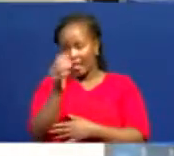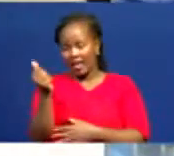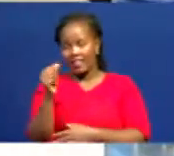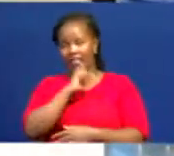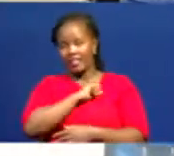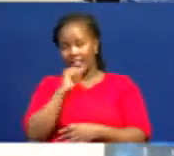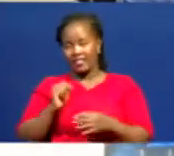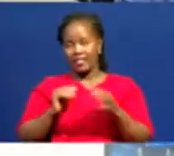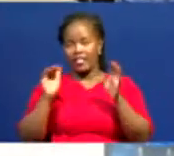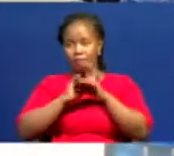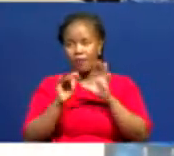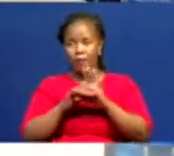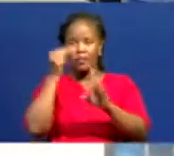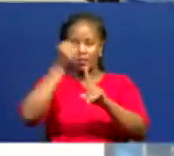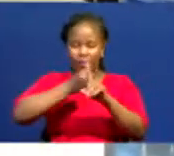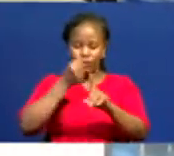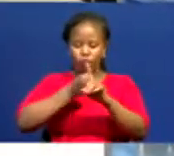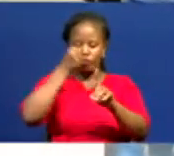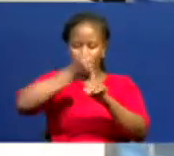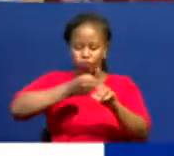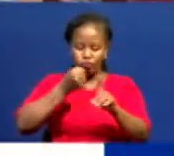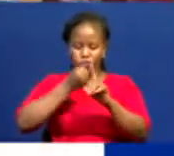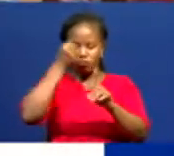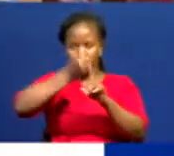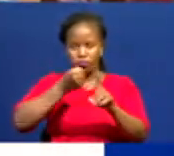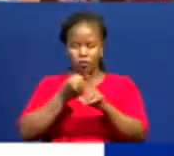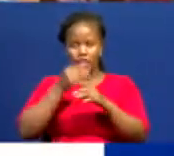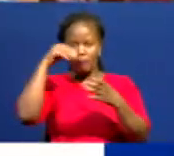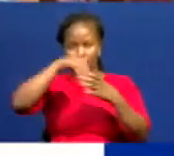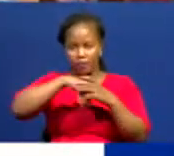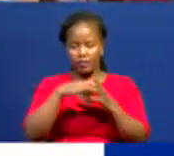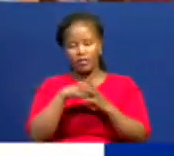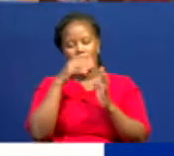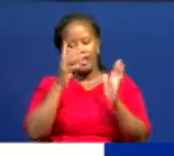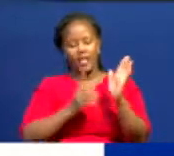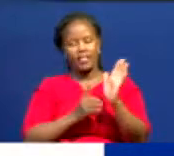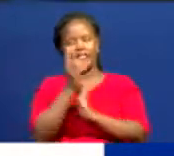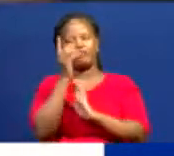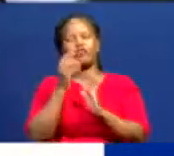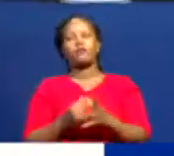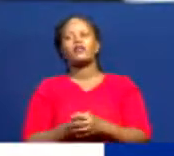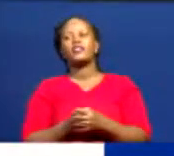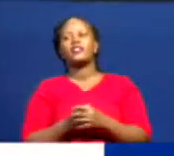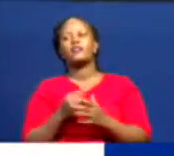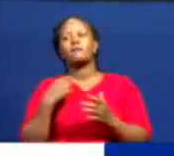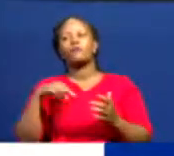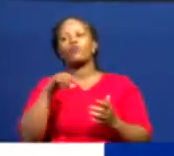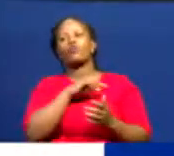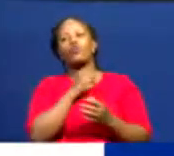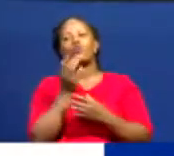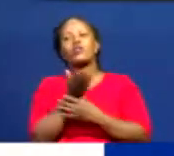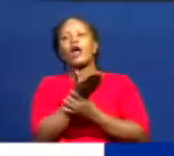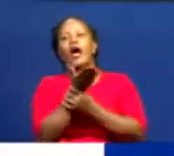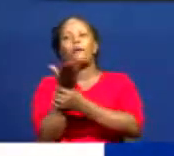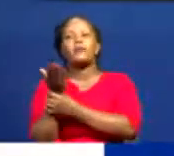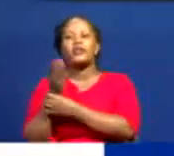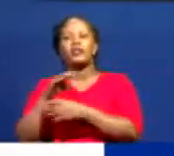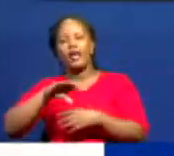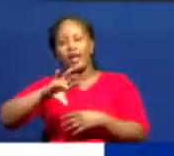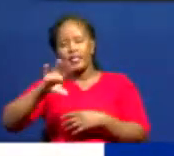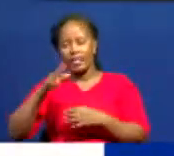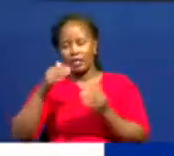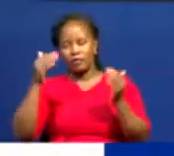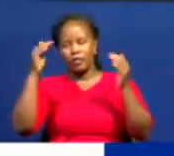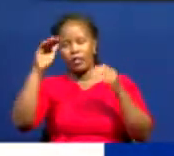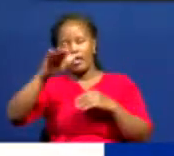to champion investments in infrastructure to open up the region. Our appeal as the County Assembly or